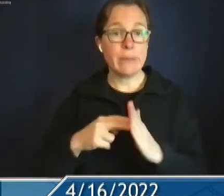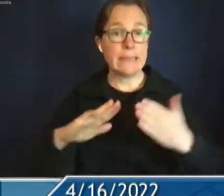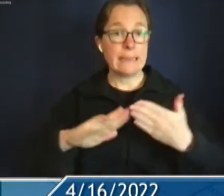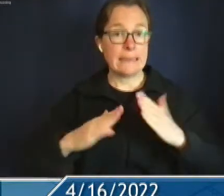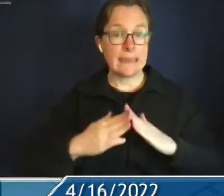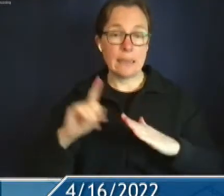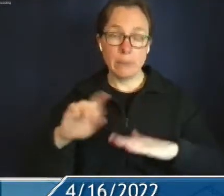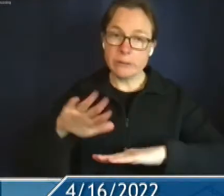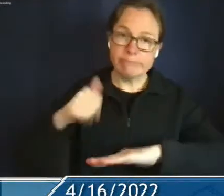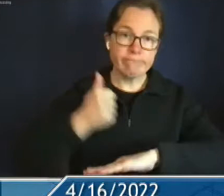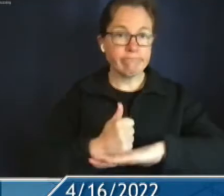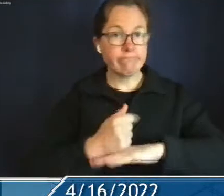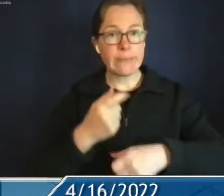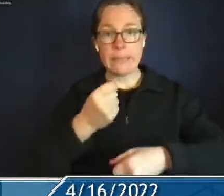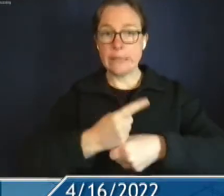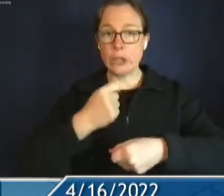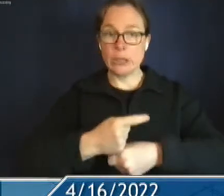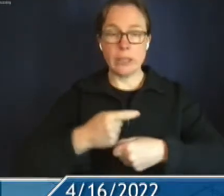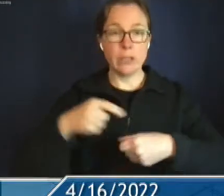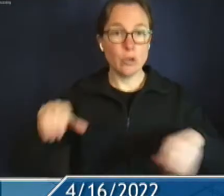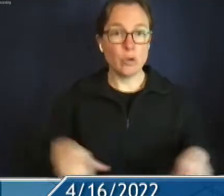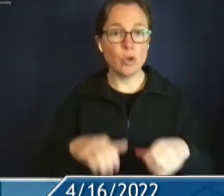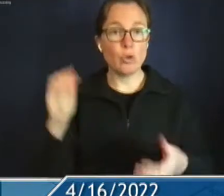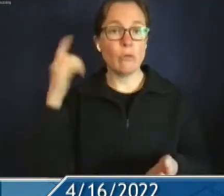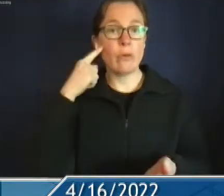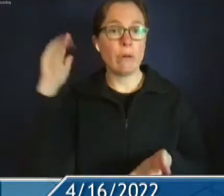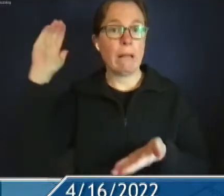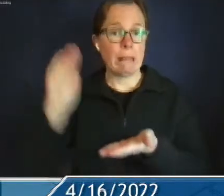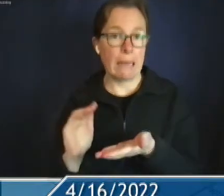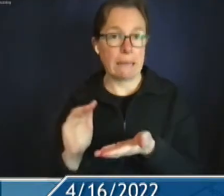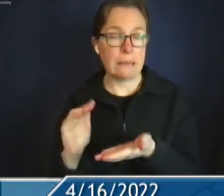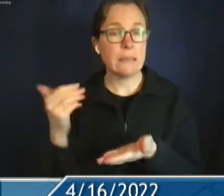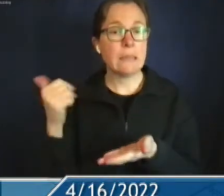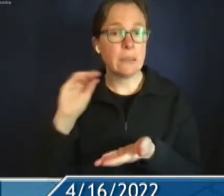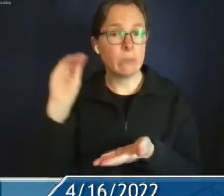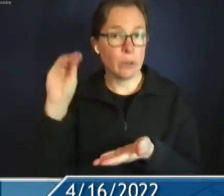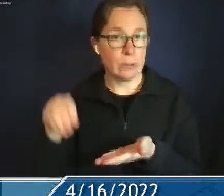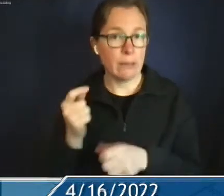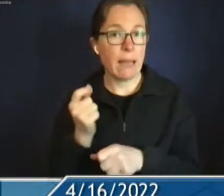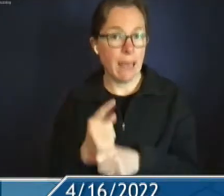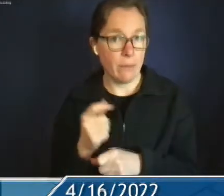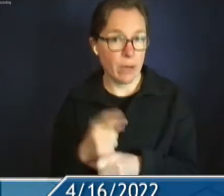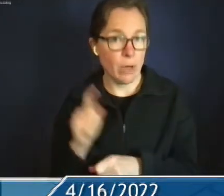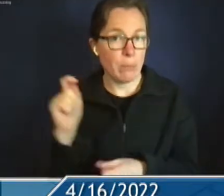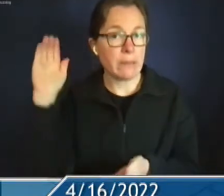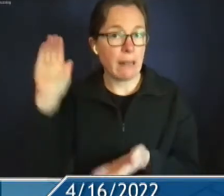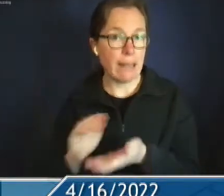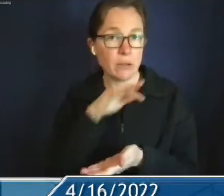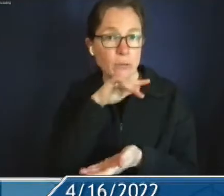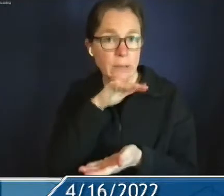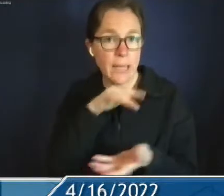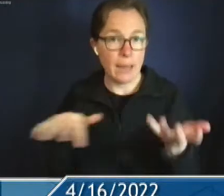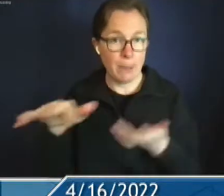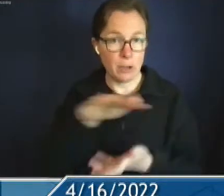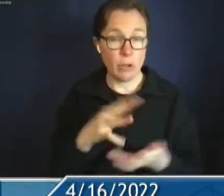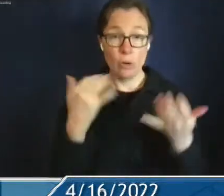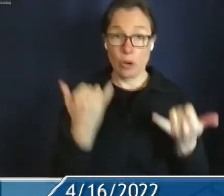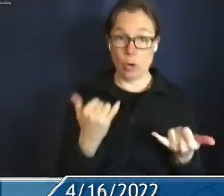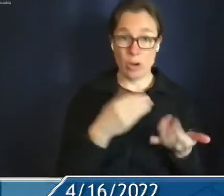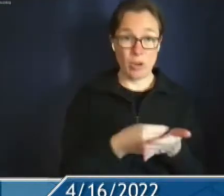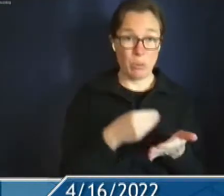concrete yearly steps to decrease emissions by 10% annually. The city is currently budgeting a paltry